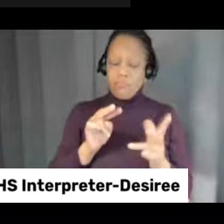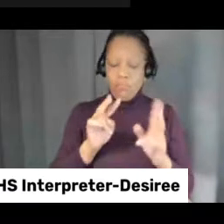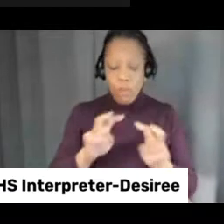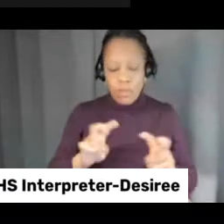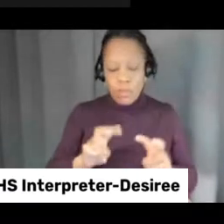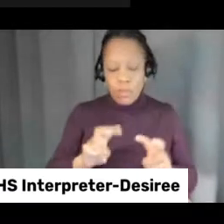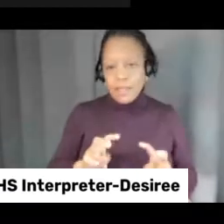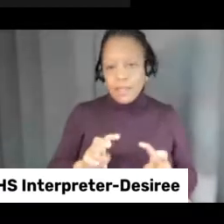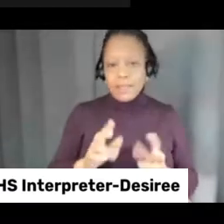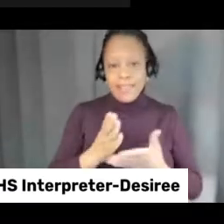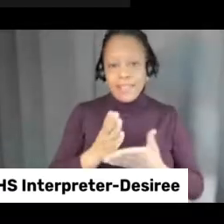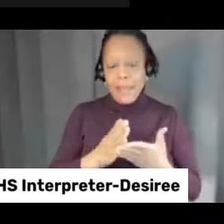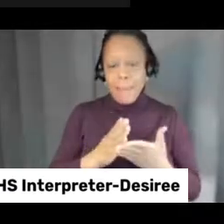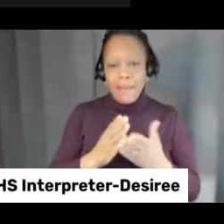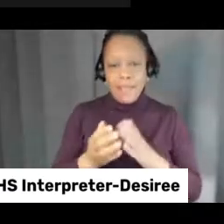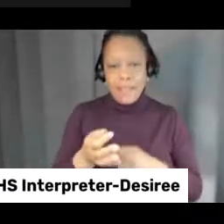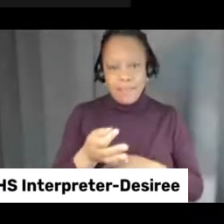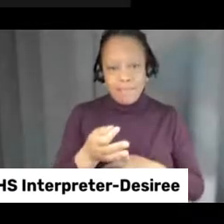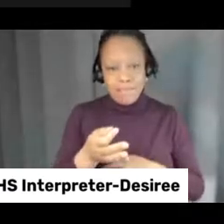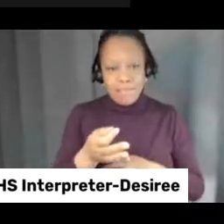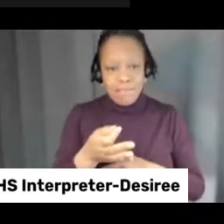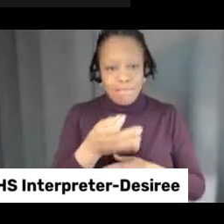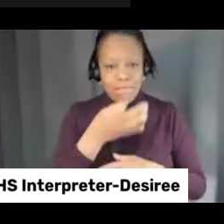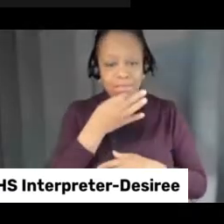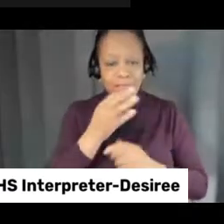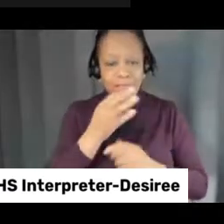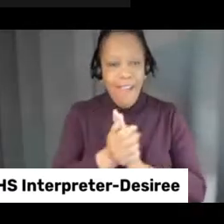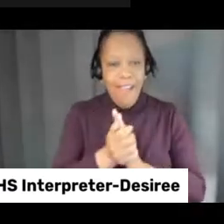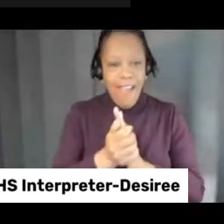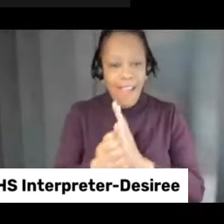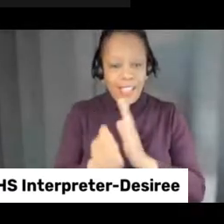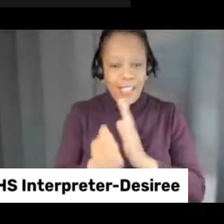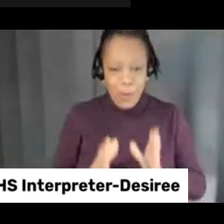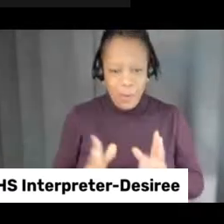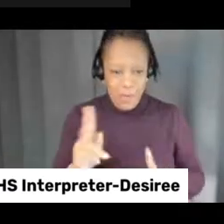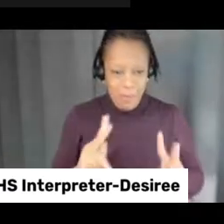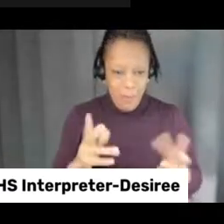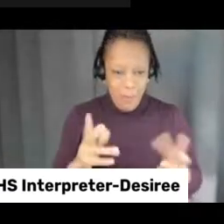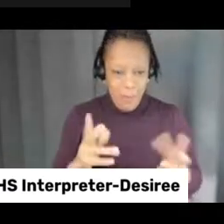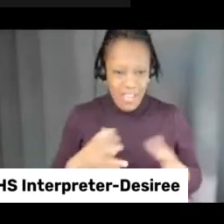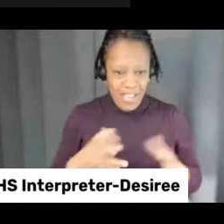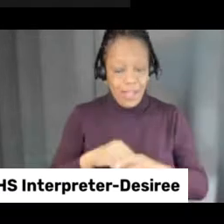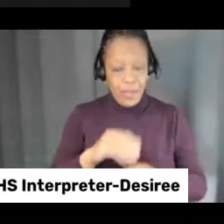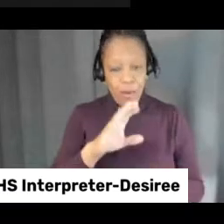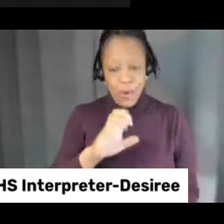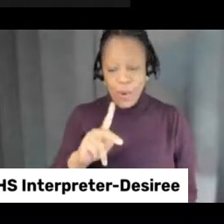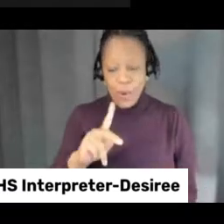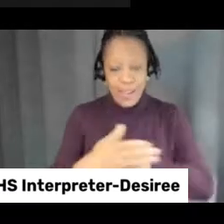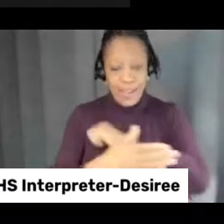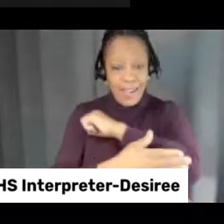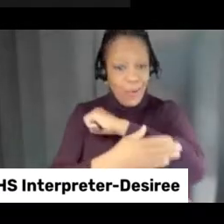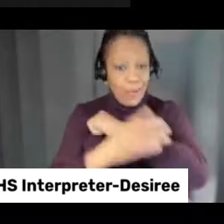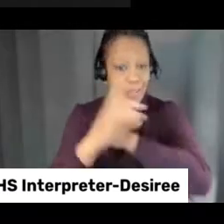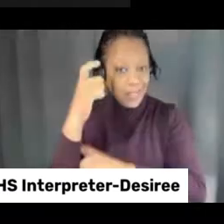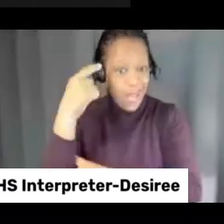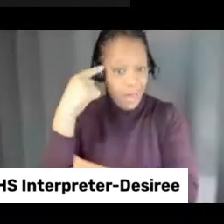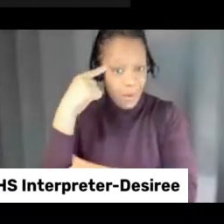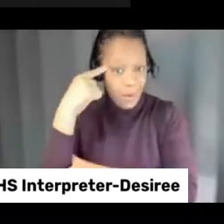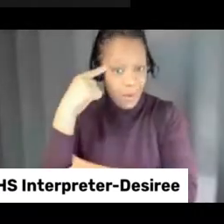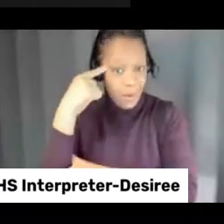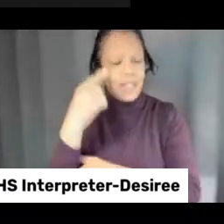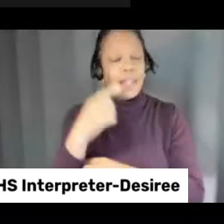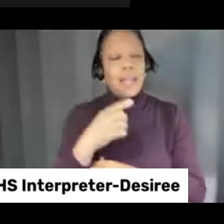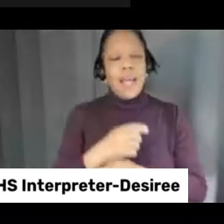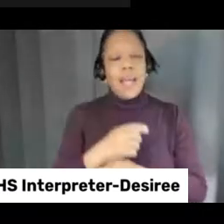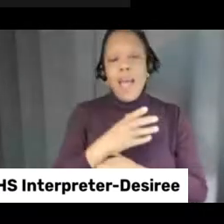some of the dynamite individuals here in Cook County government, and what we're going to be doing as a